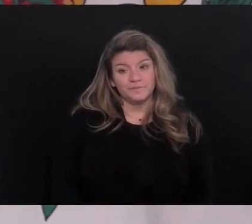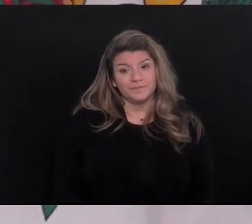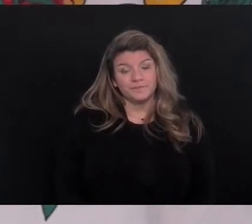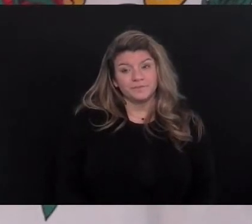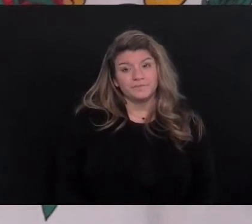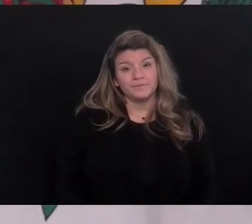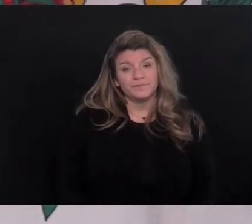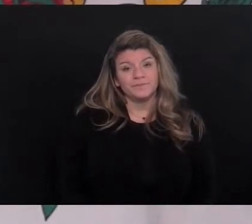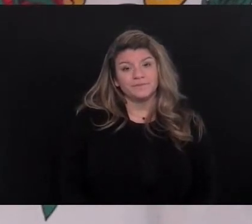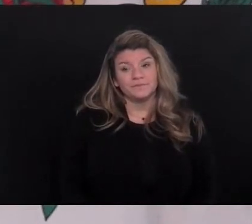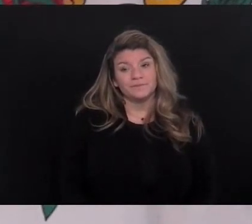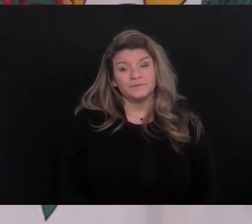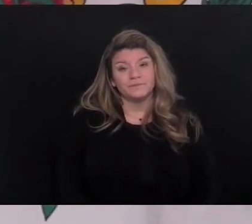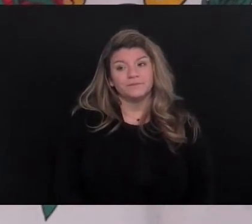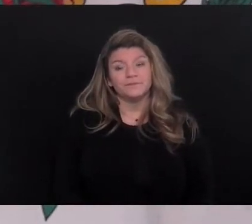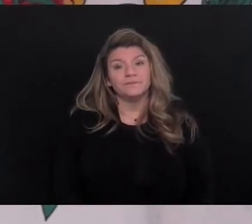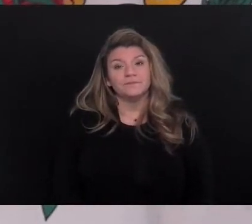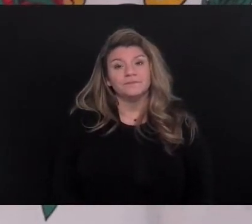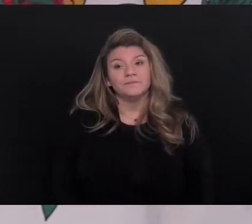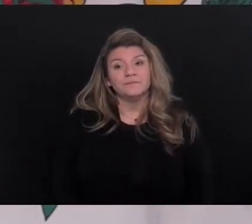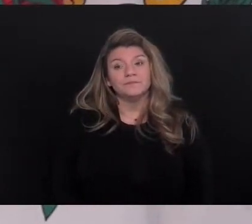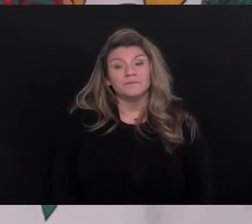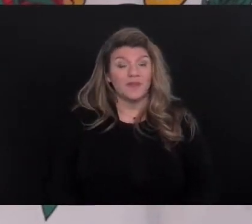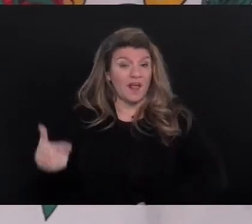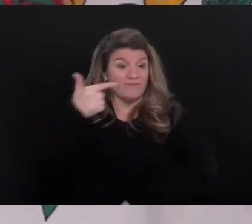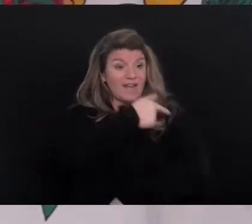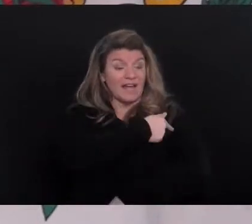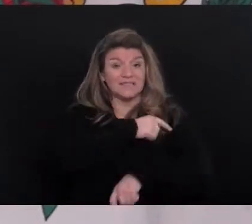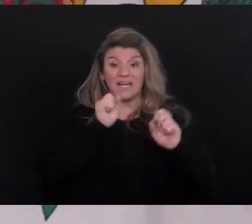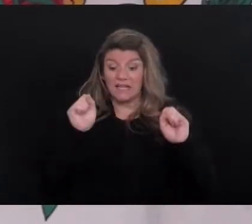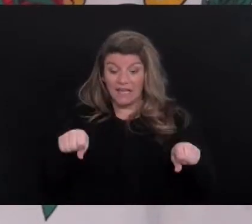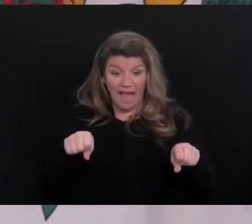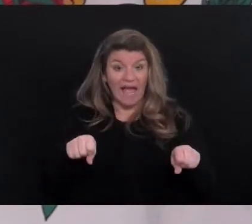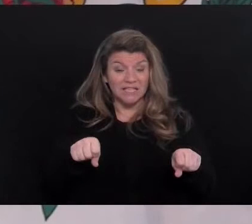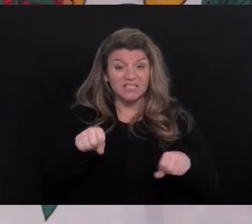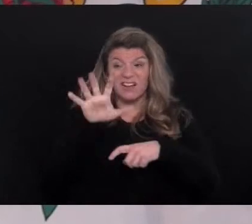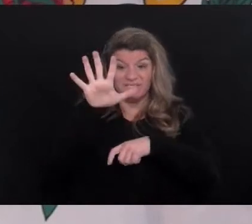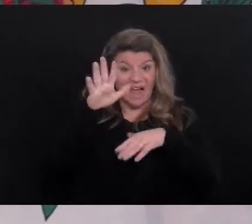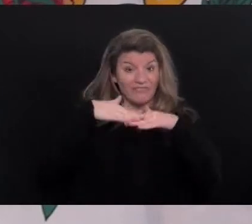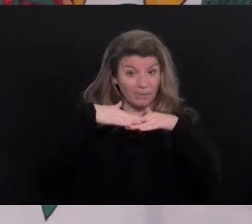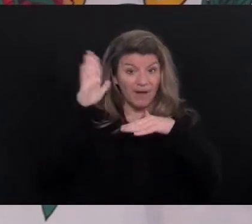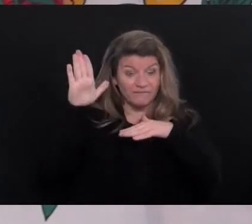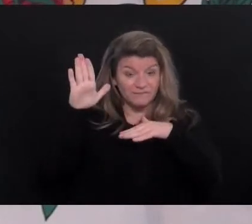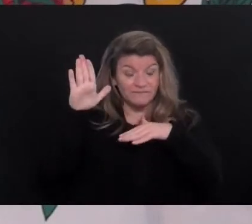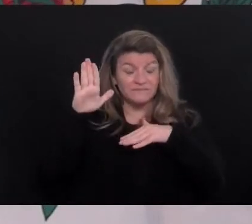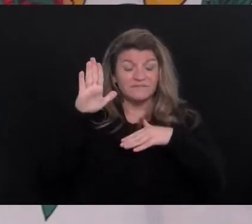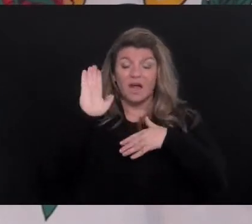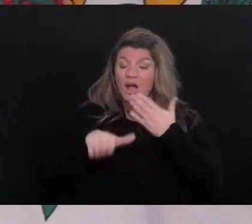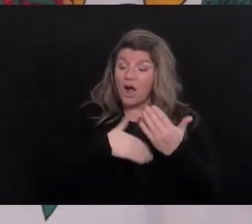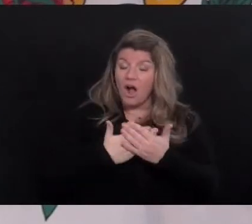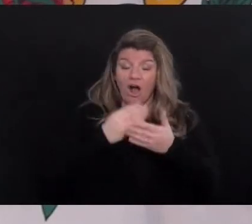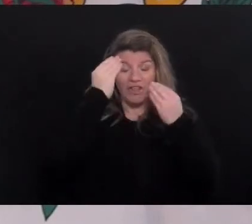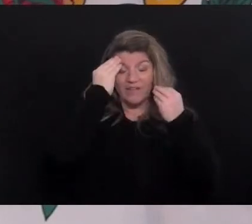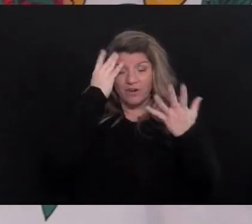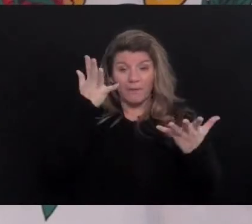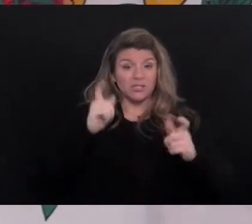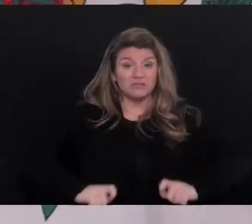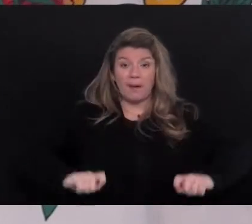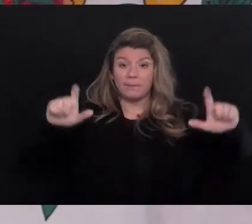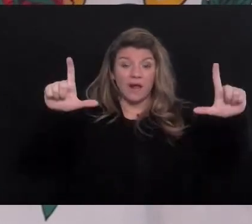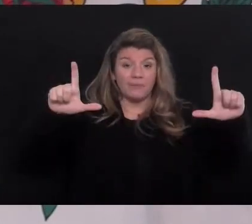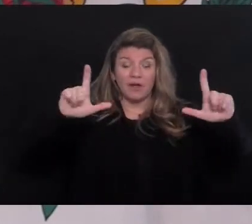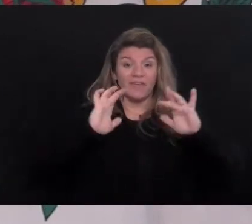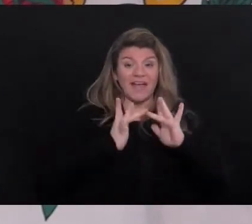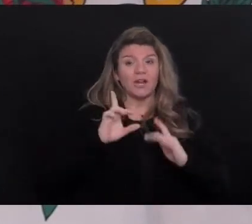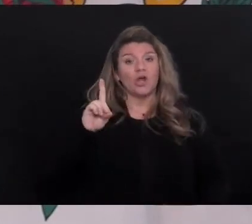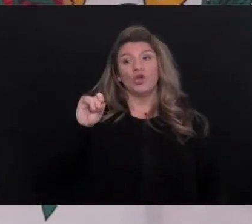Okay, the vaccines eligibility is 5 and above. All of our information's up there. The Do